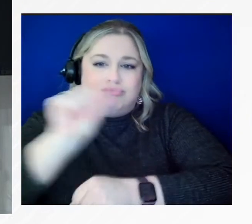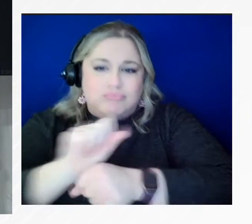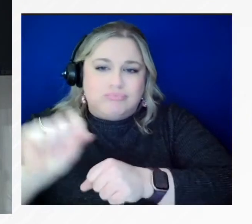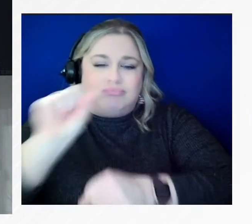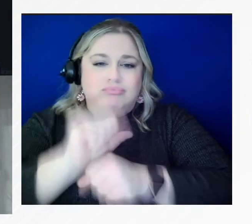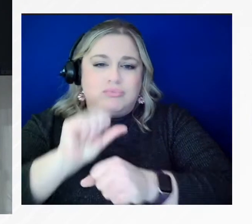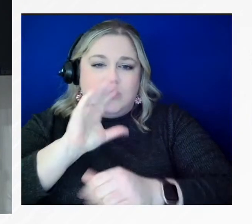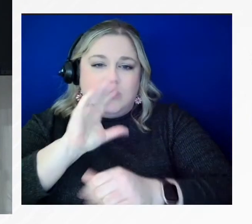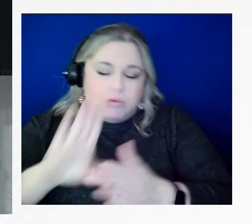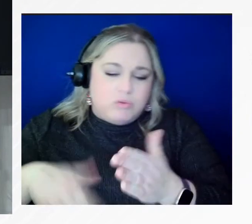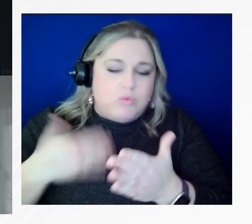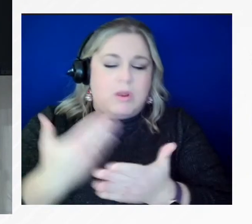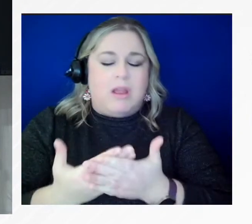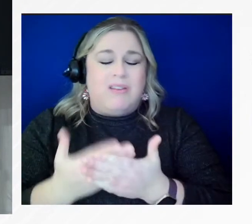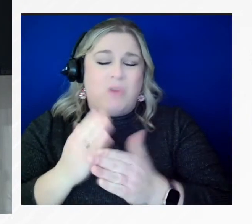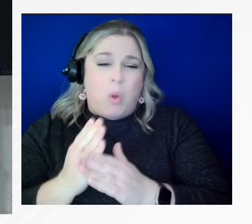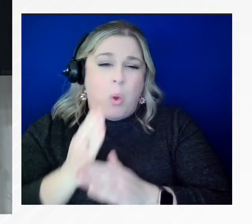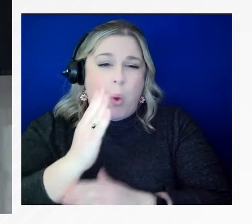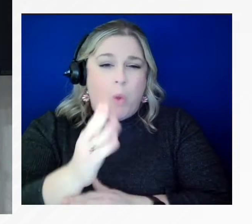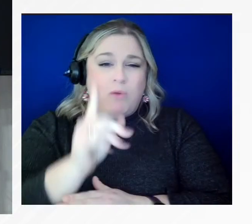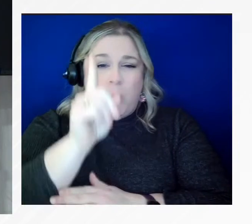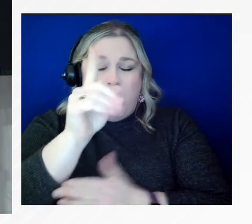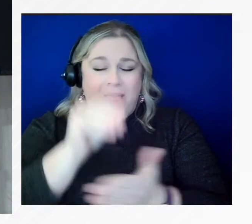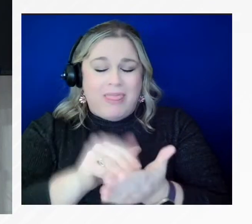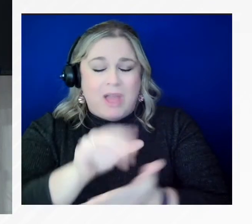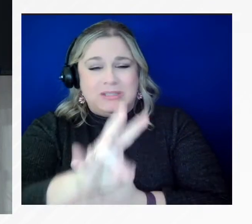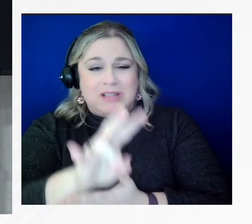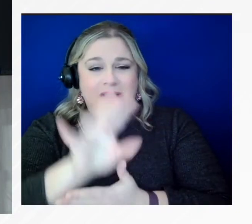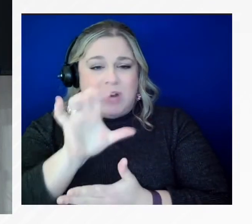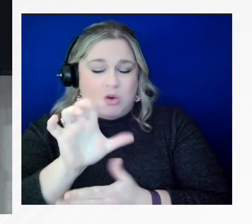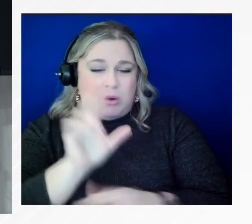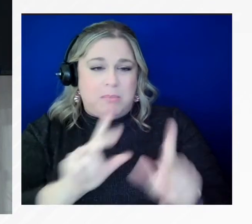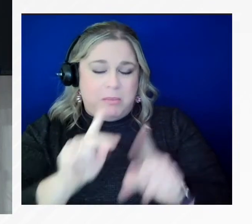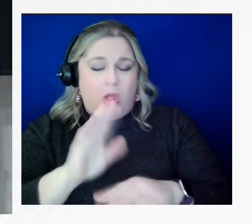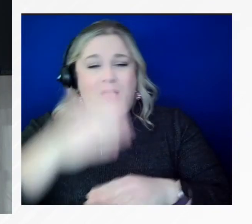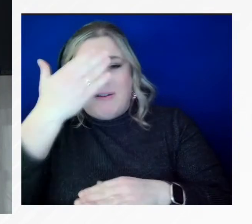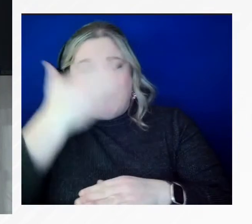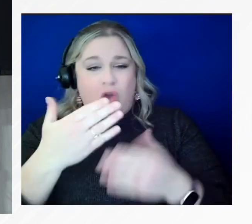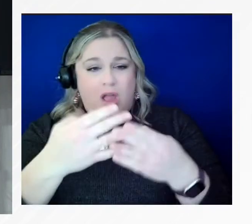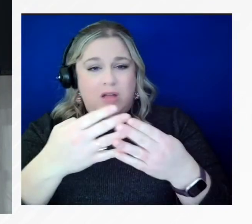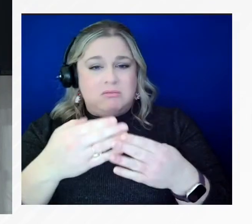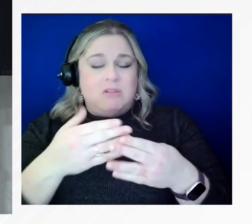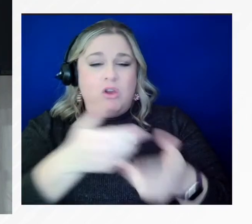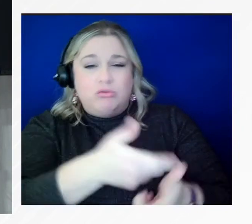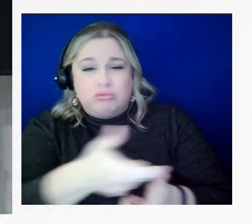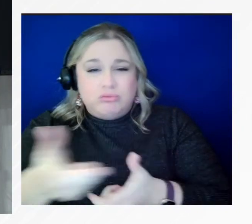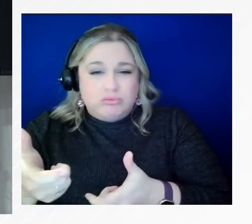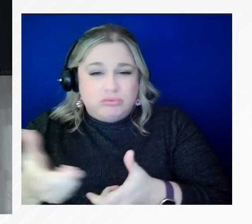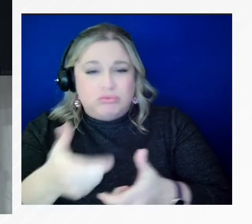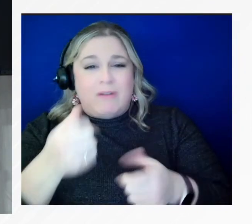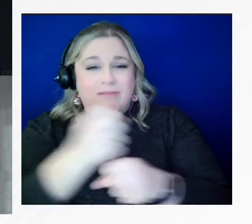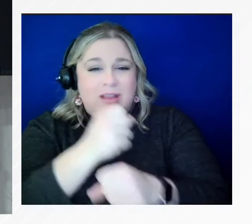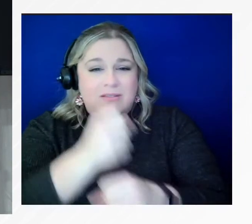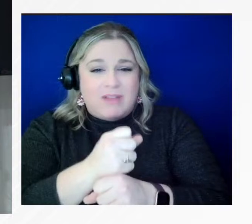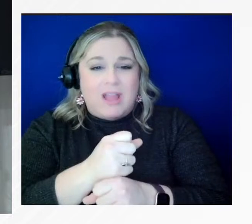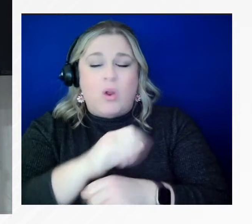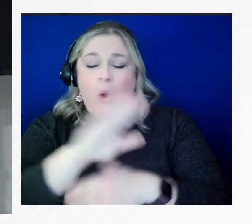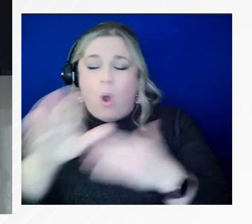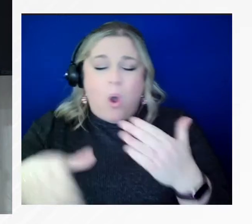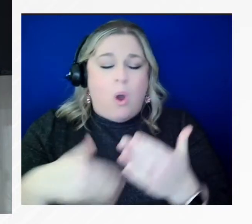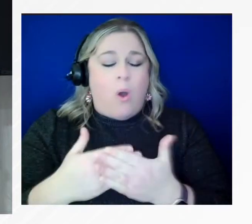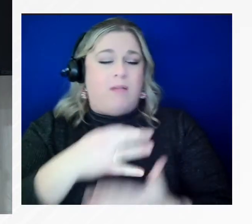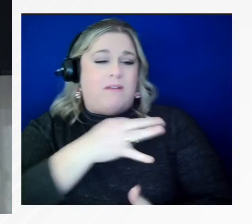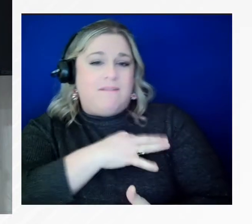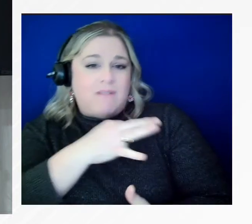the over 1,700 first responders on the front lines, to our countless volunteers, community members, and